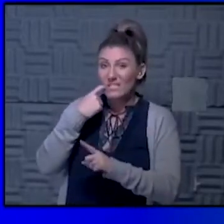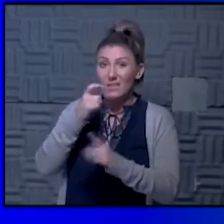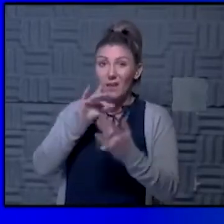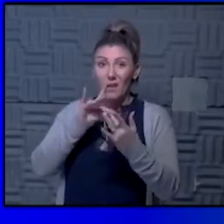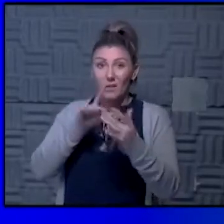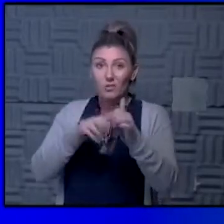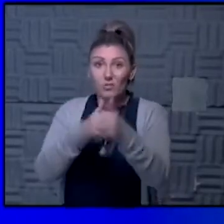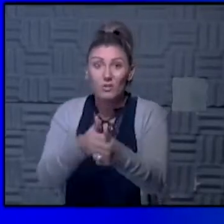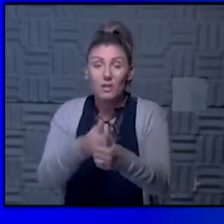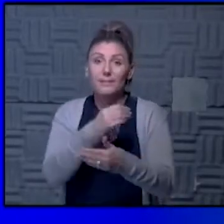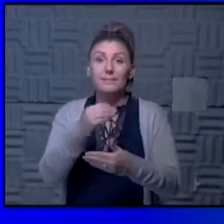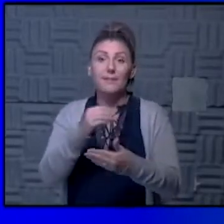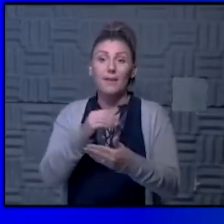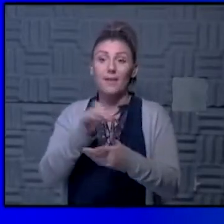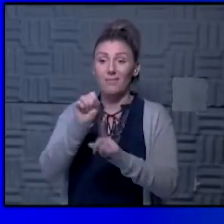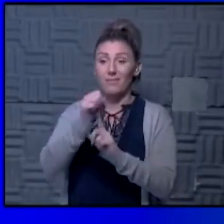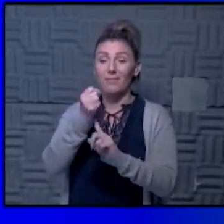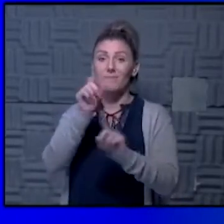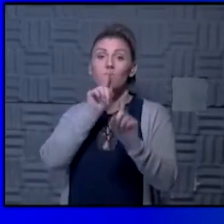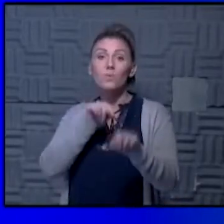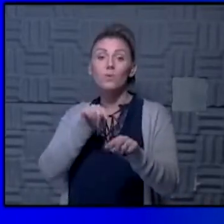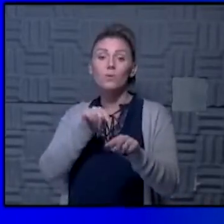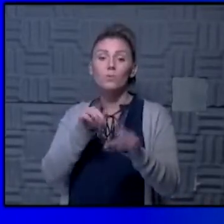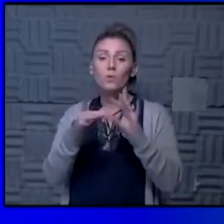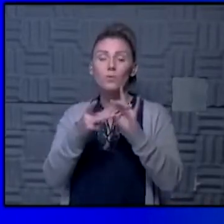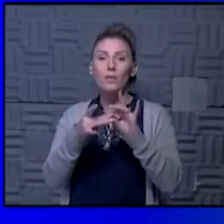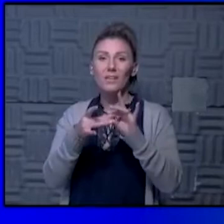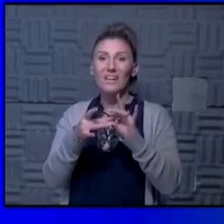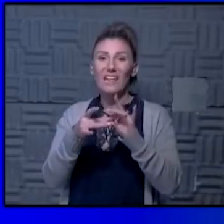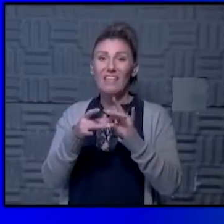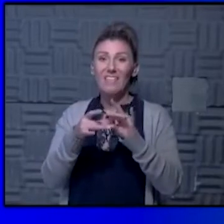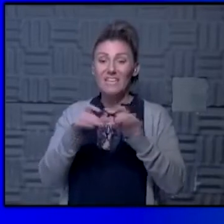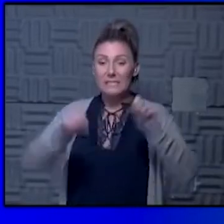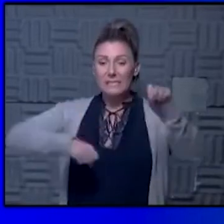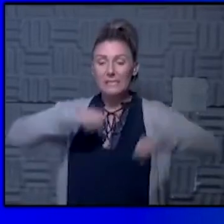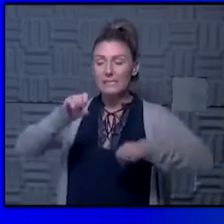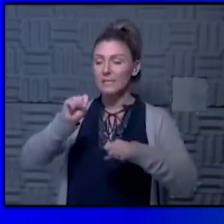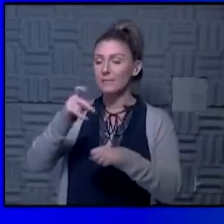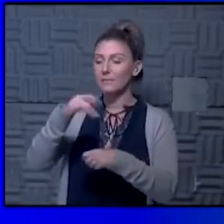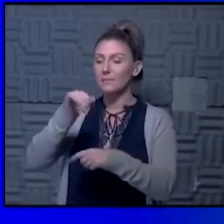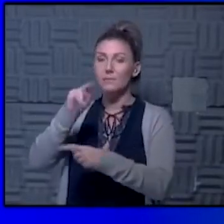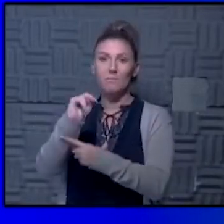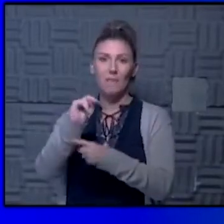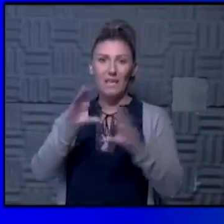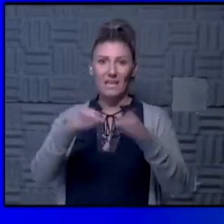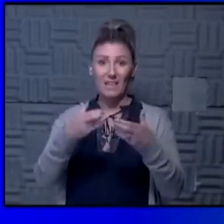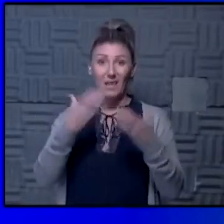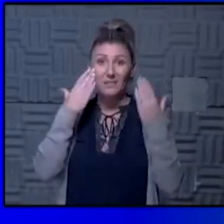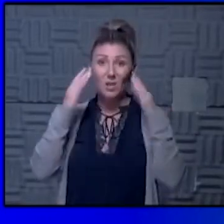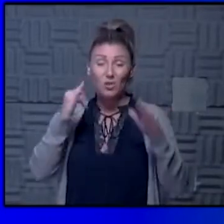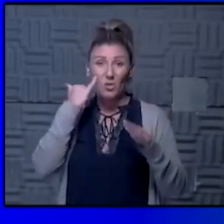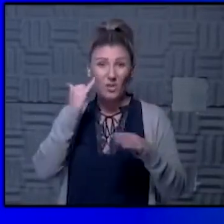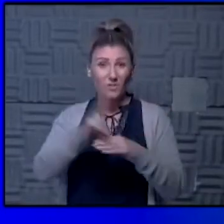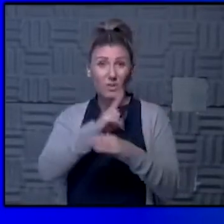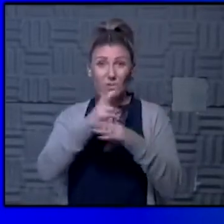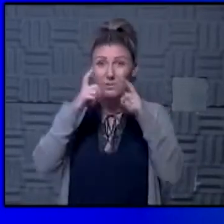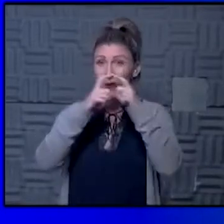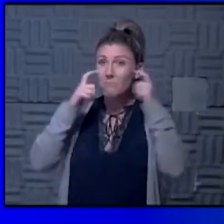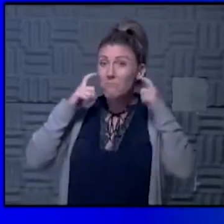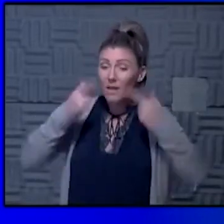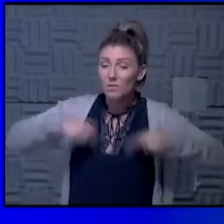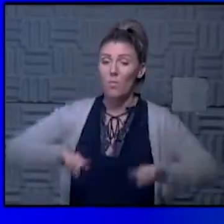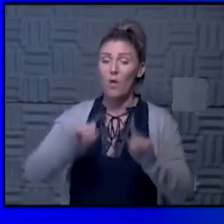contact tracing and case reports about the spin class. Now, I'm not sure if they were wearing masks while doing the